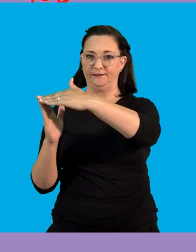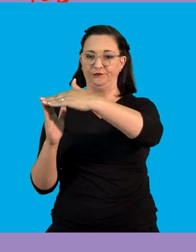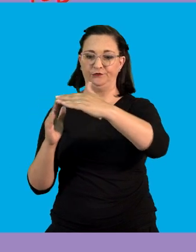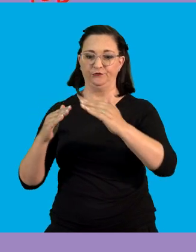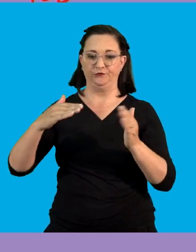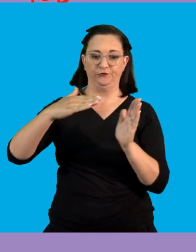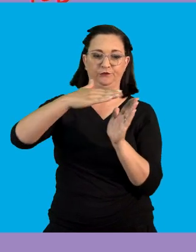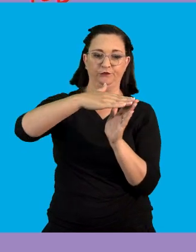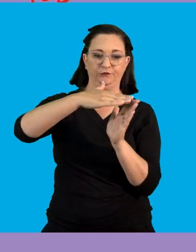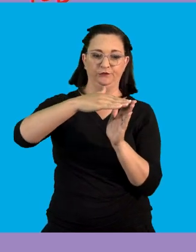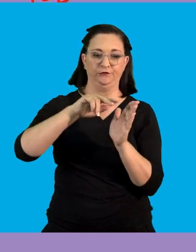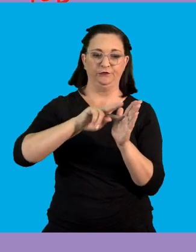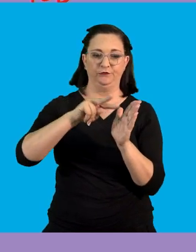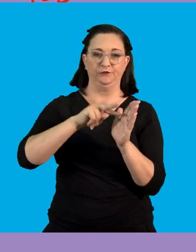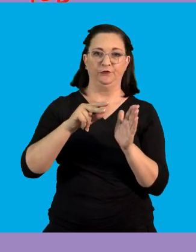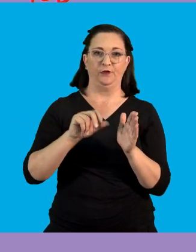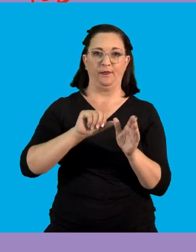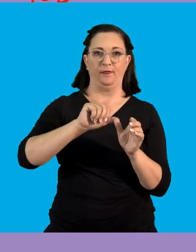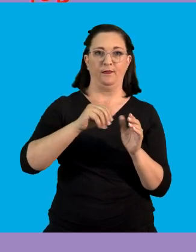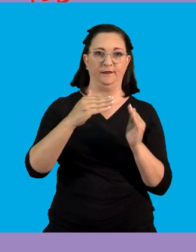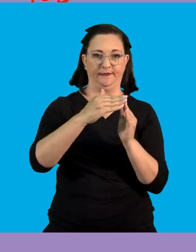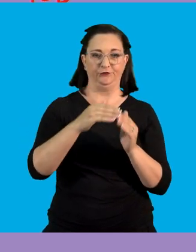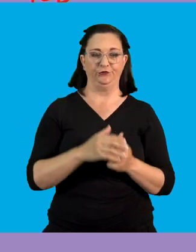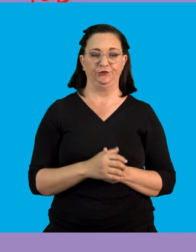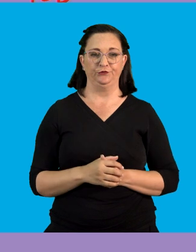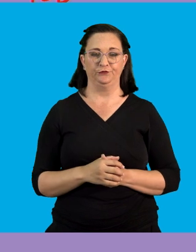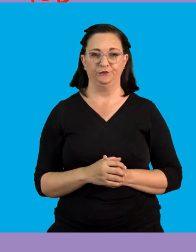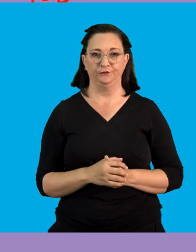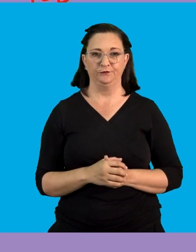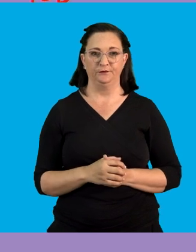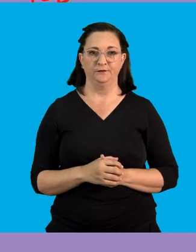Adjacent sides of a kite.